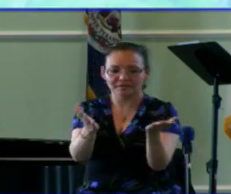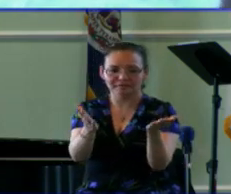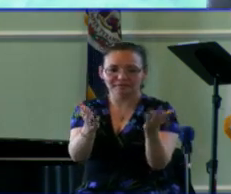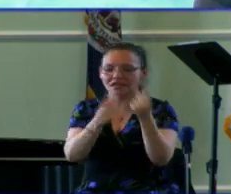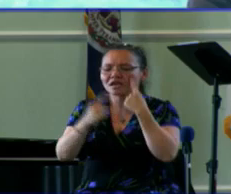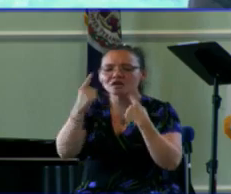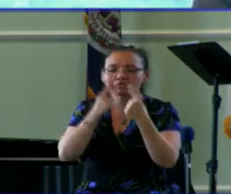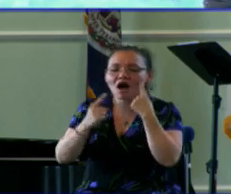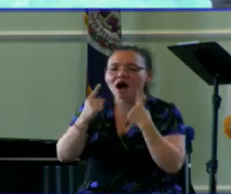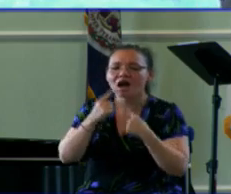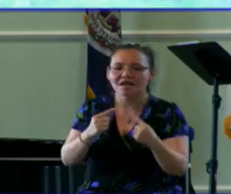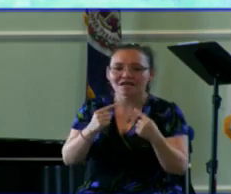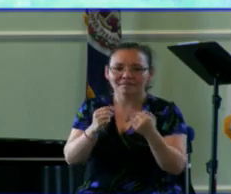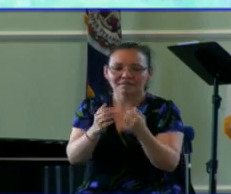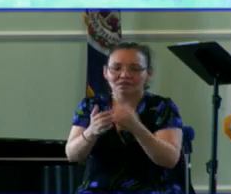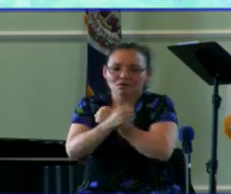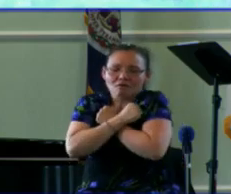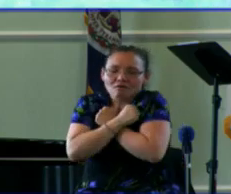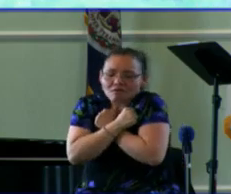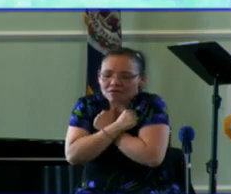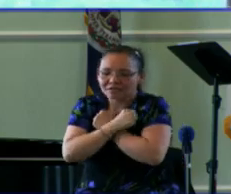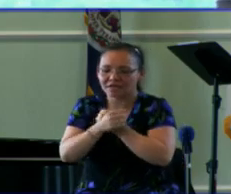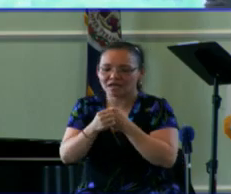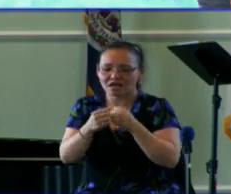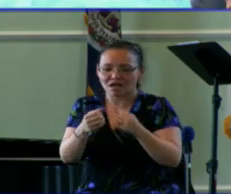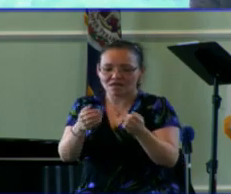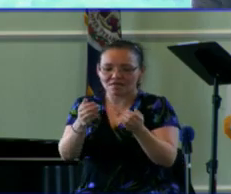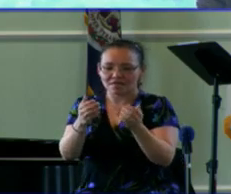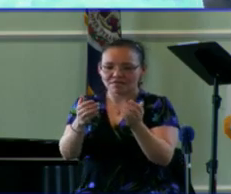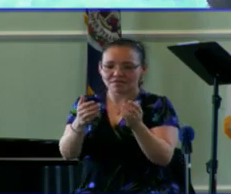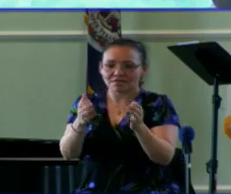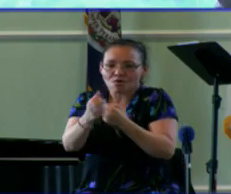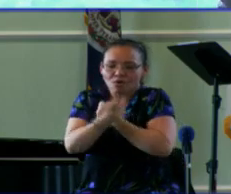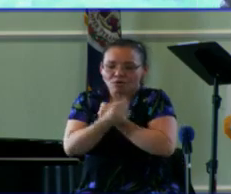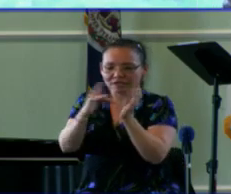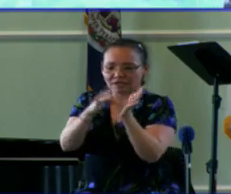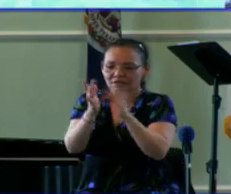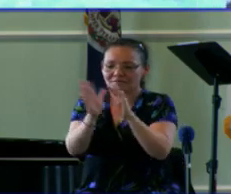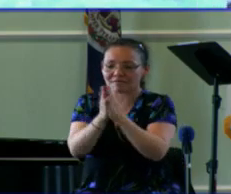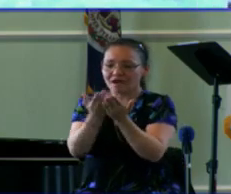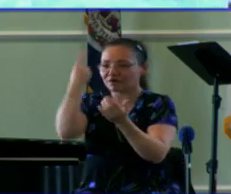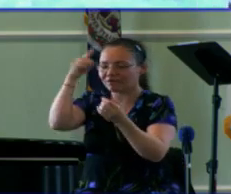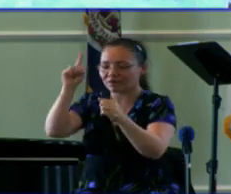they cry. They're holding the Bible for the first time in their life.